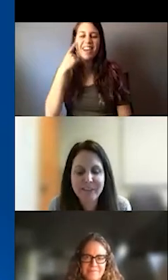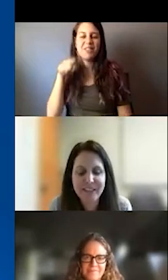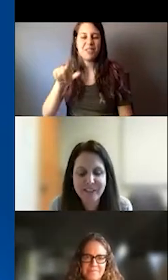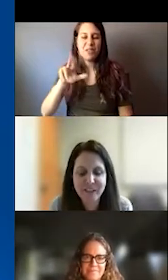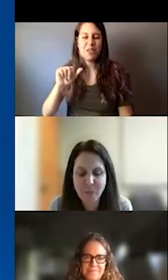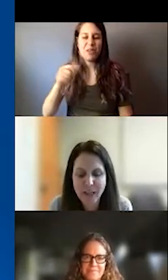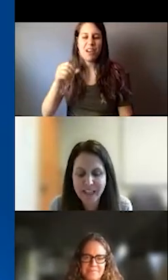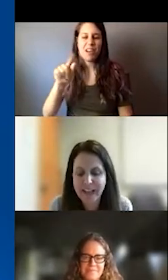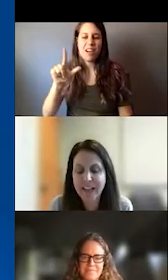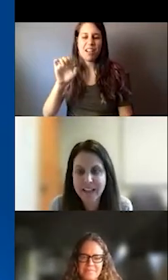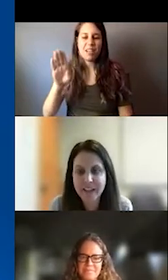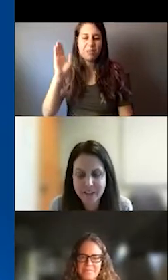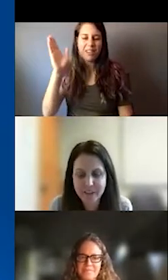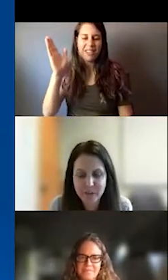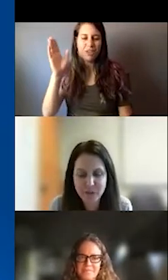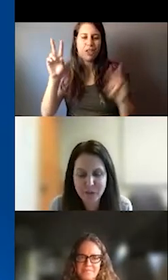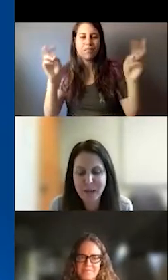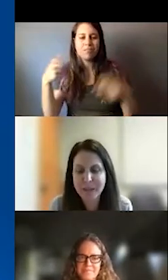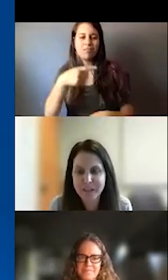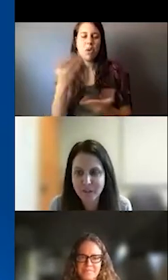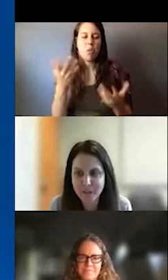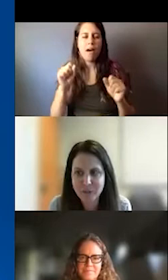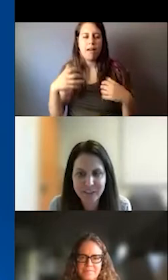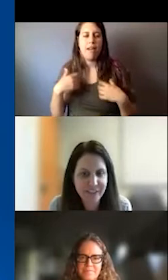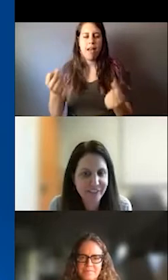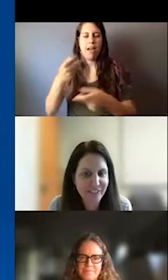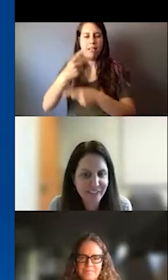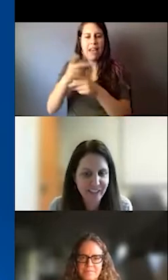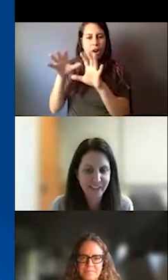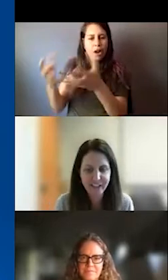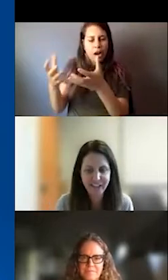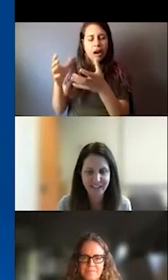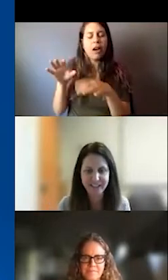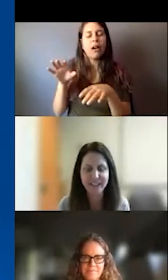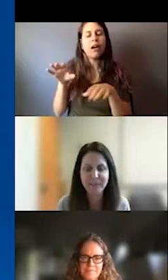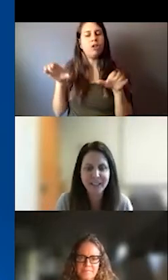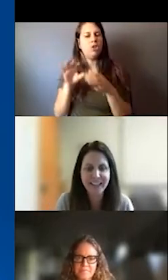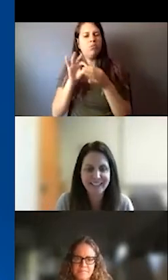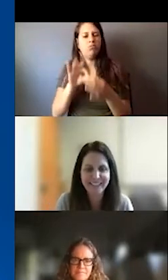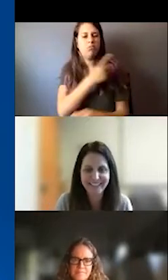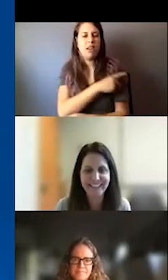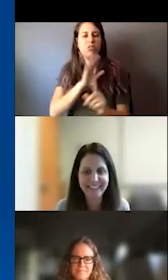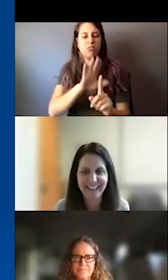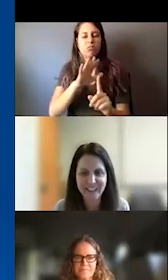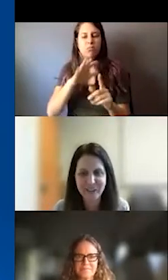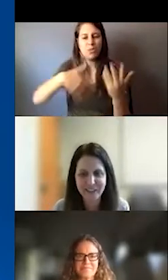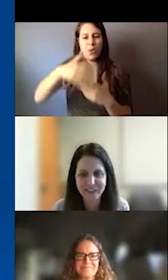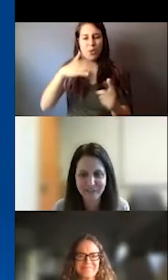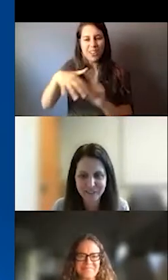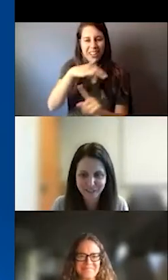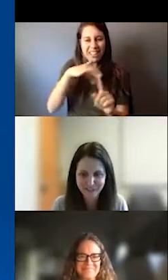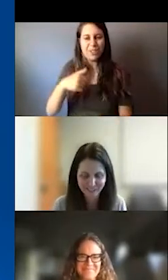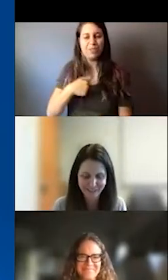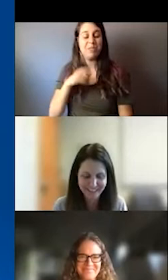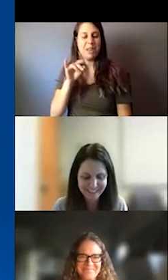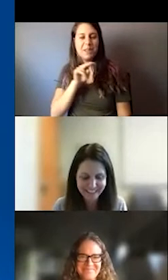Gottlieb's presentation, What Can the Healthcare Sector Do About Patient Social Conditions? I had a sneak peek at the slides, and I know that you're in